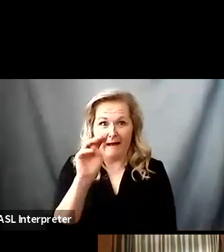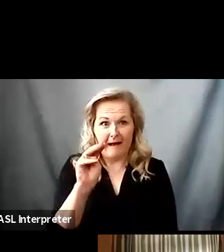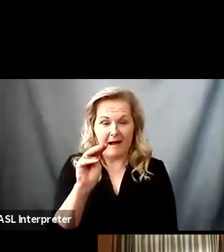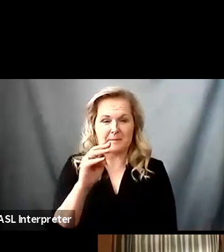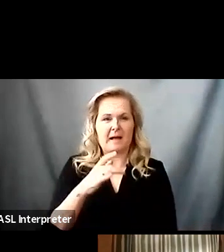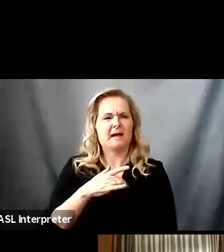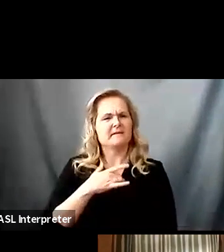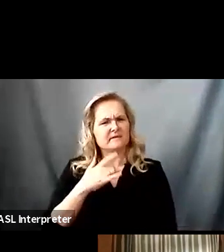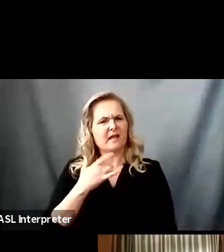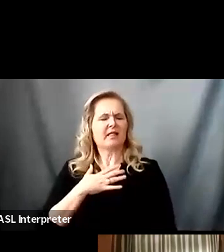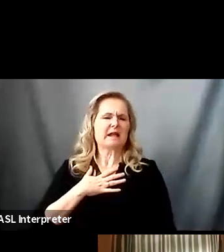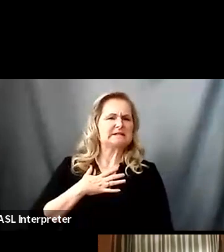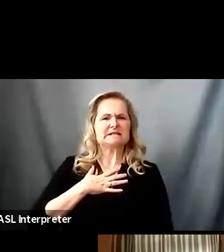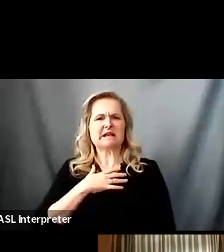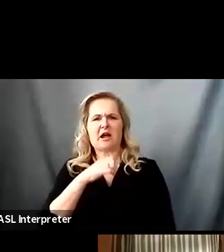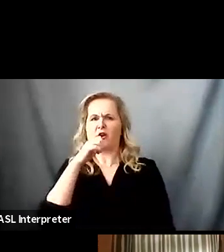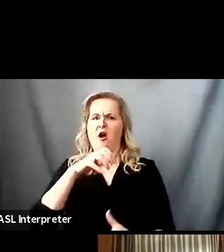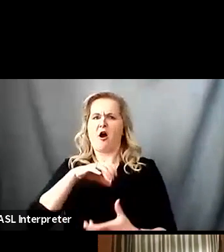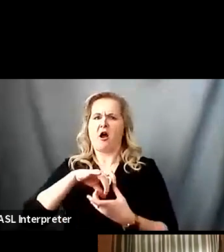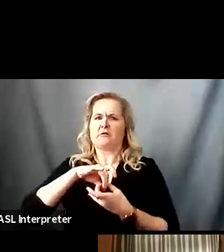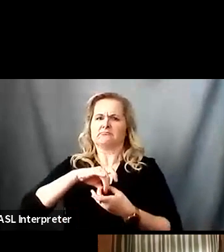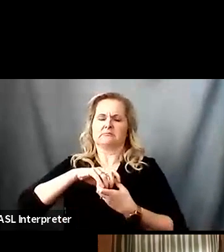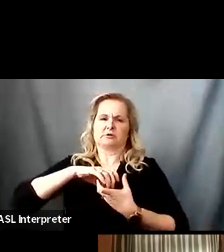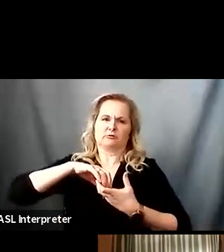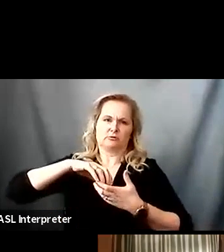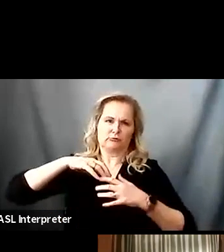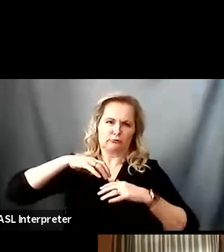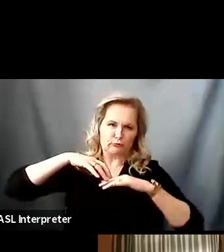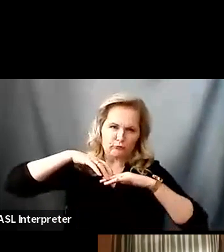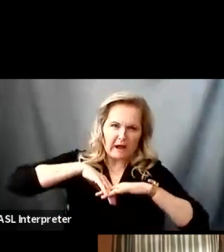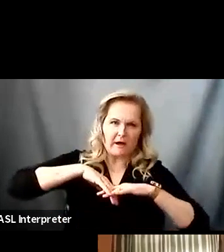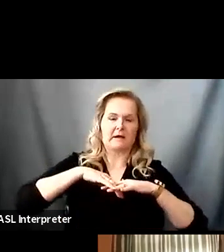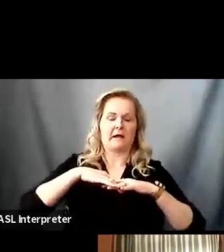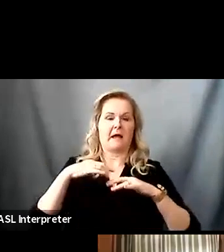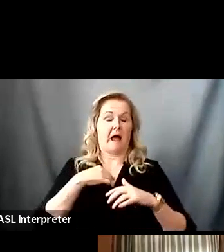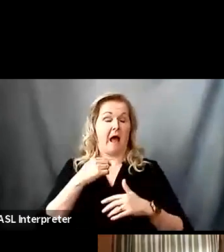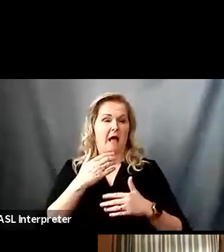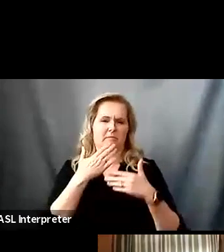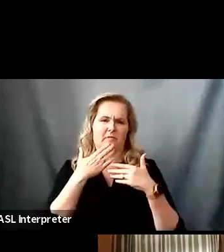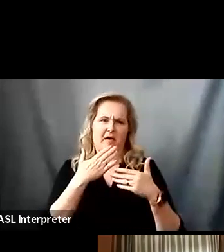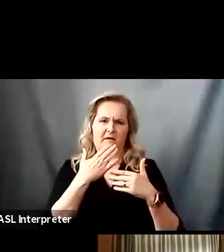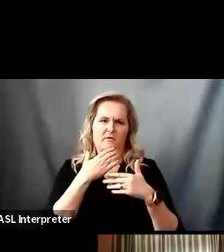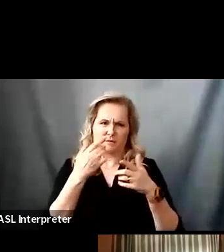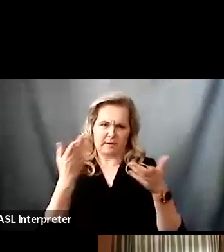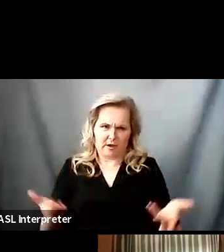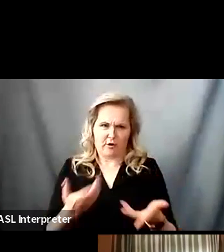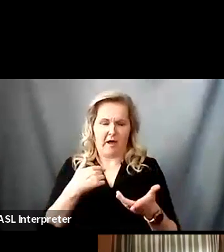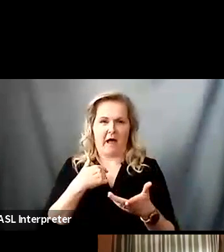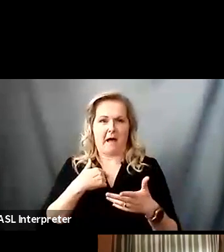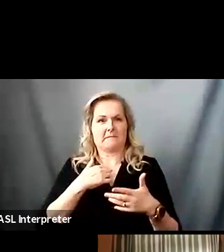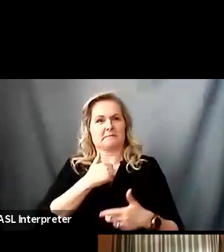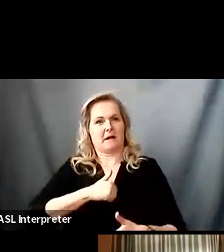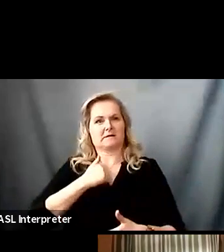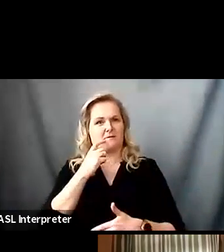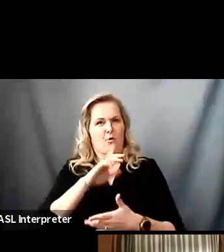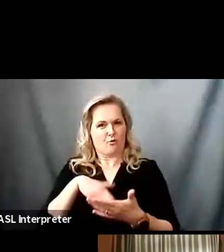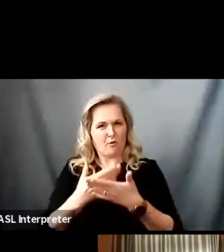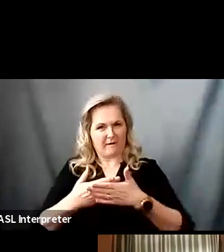I'm feeling pretty ungrounded. So I'm grateful to be here. I apologies for arriving late. I